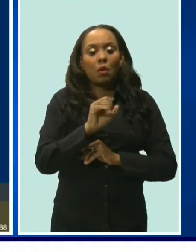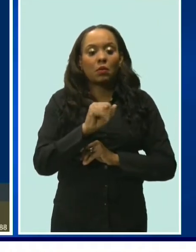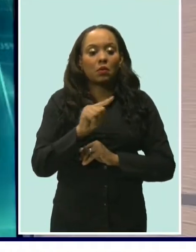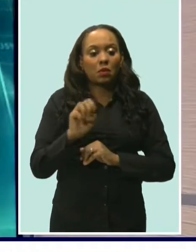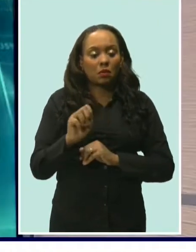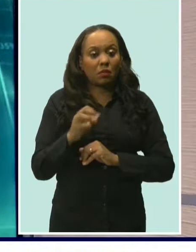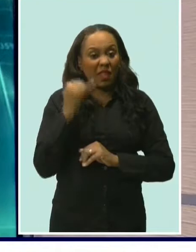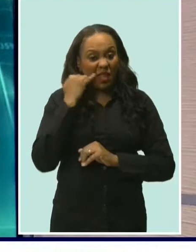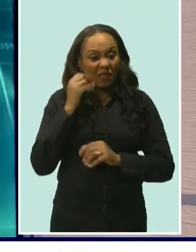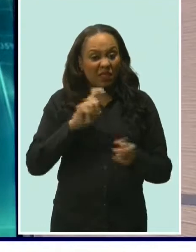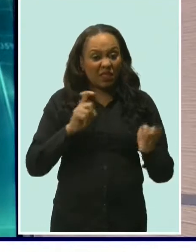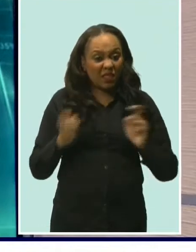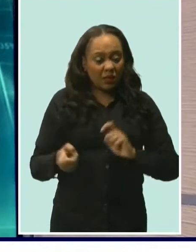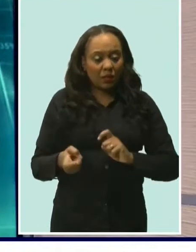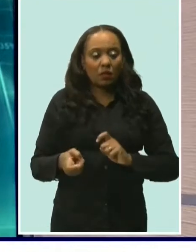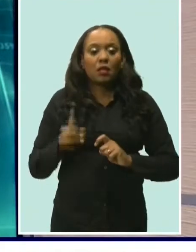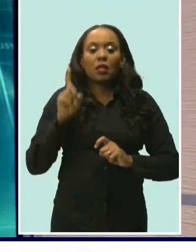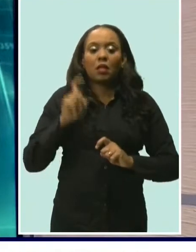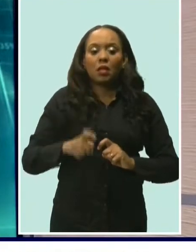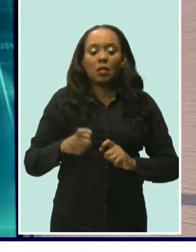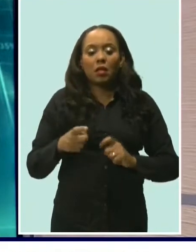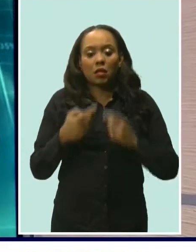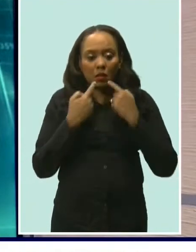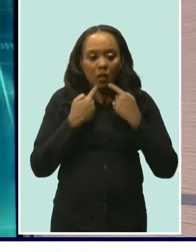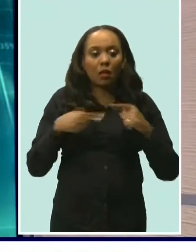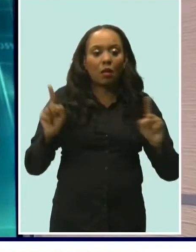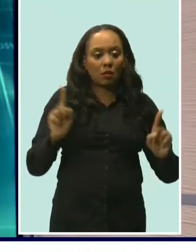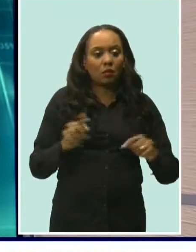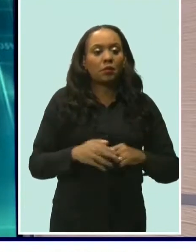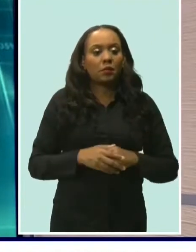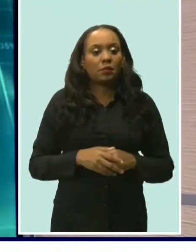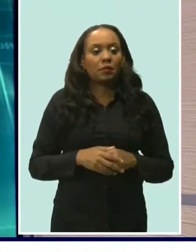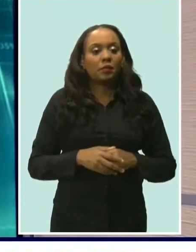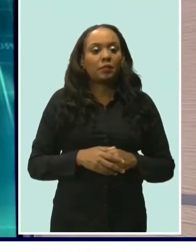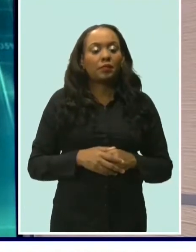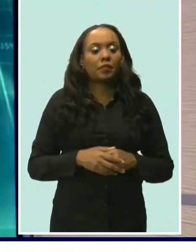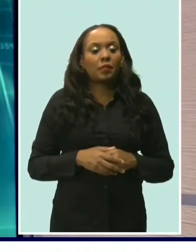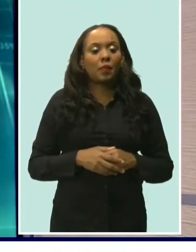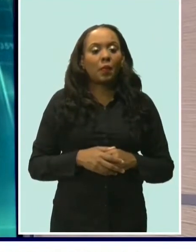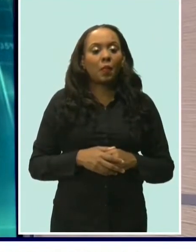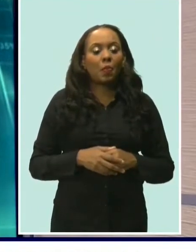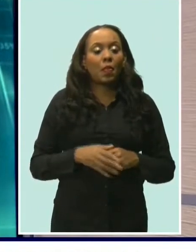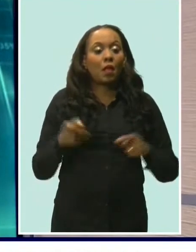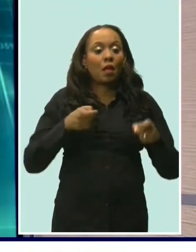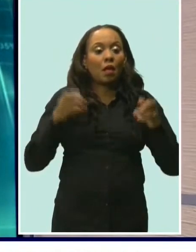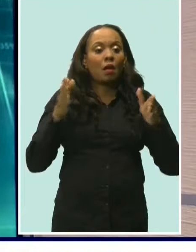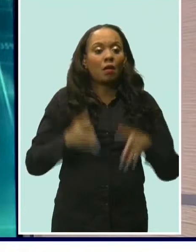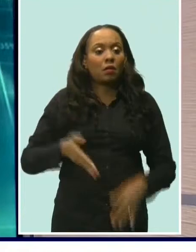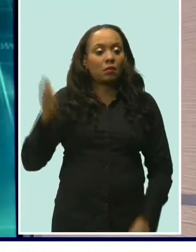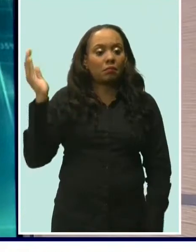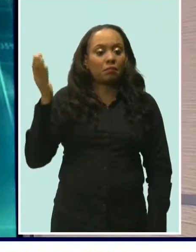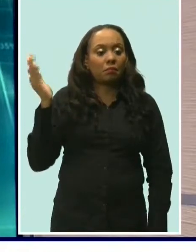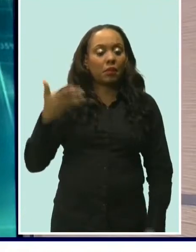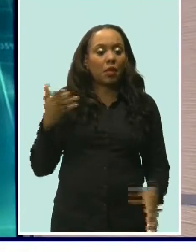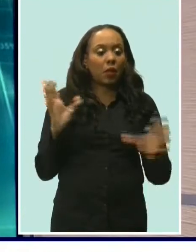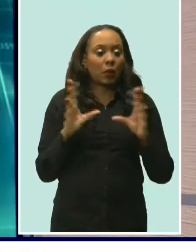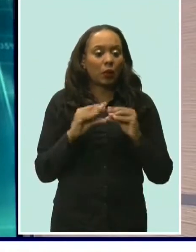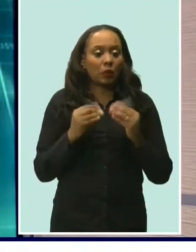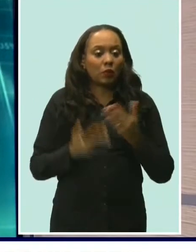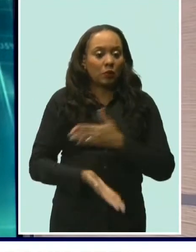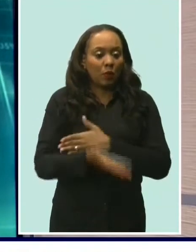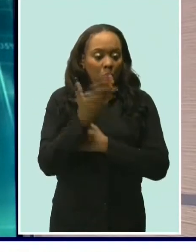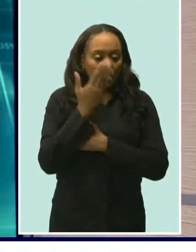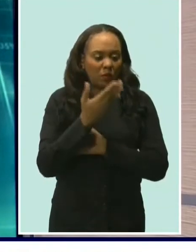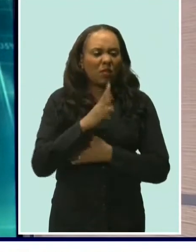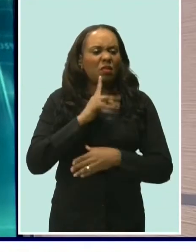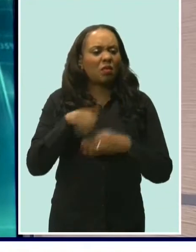changes. Mr. Haynes was speaking during the July edition of the Domestic Financial Institutions Conference this morning. With reference to